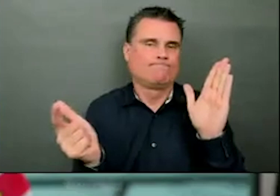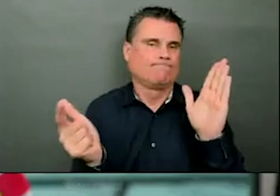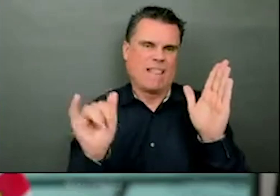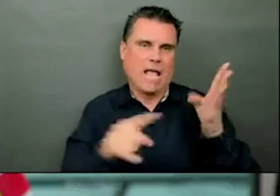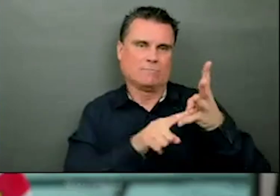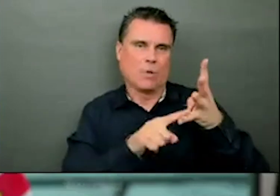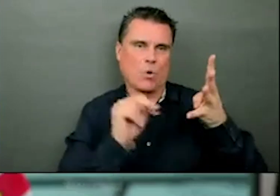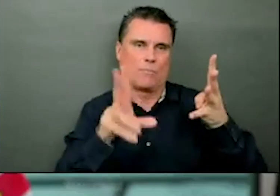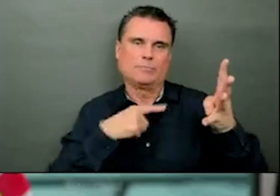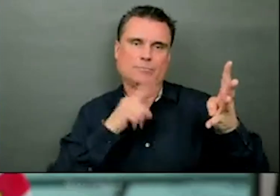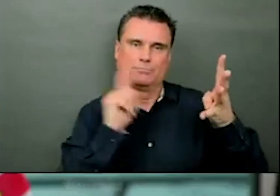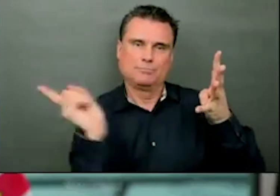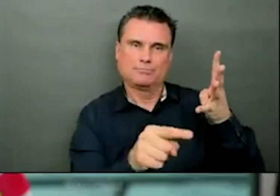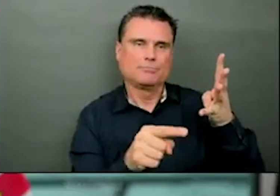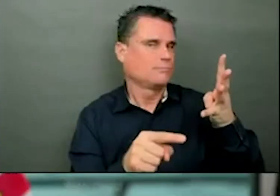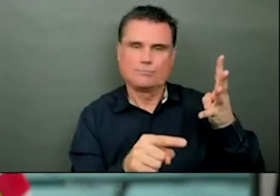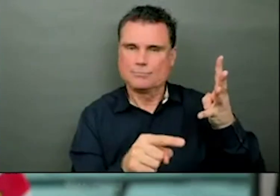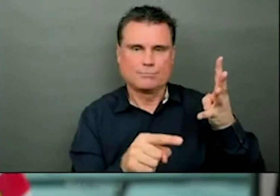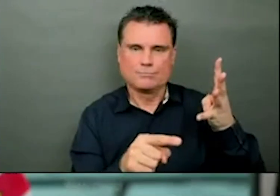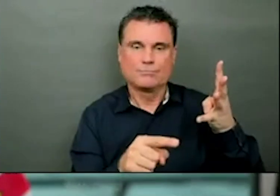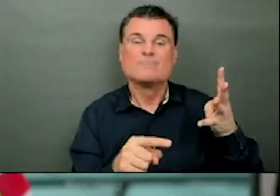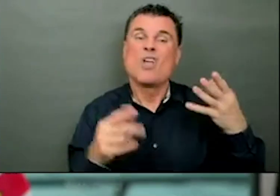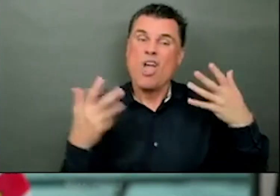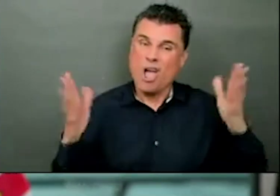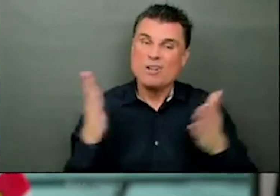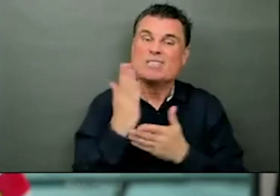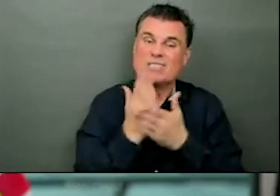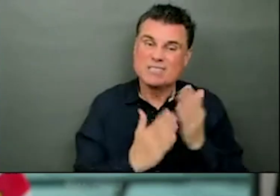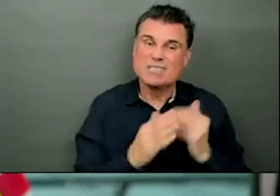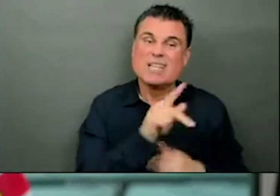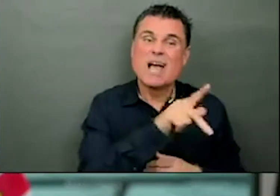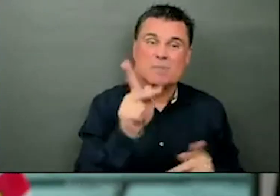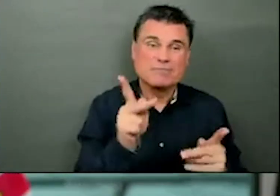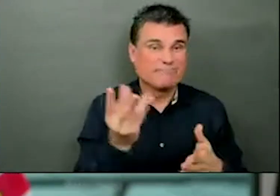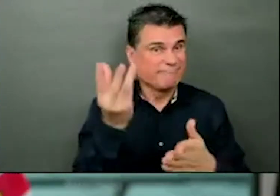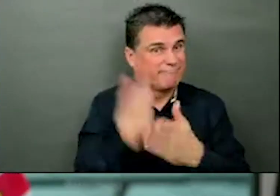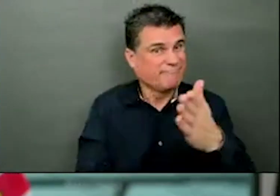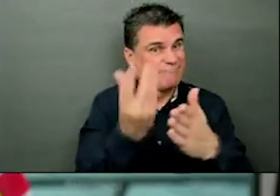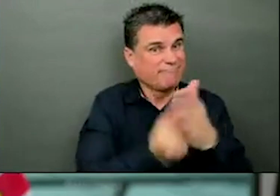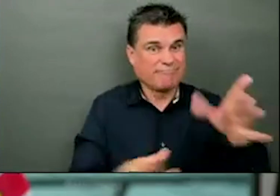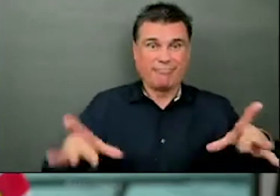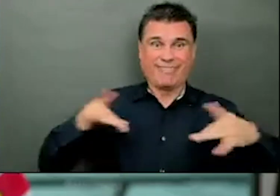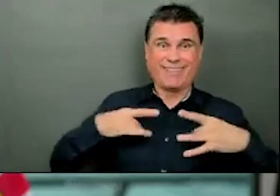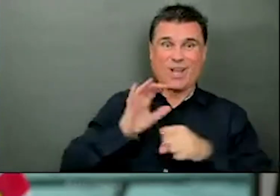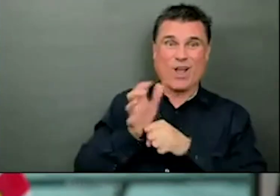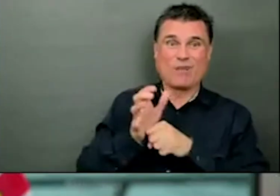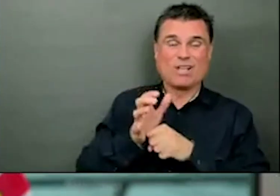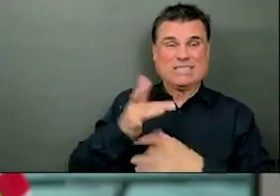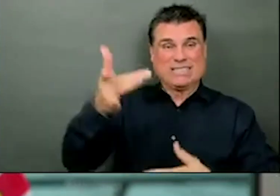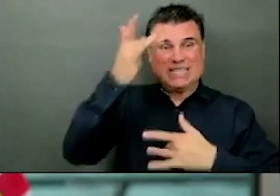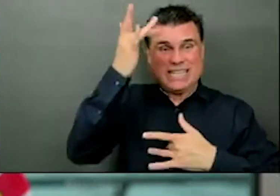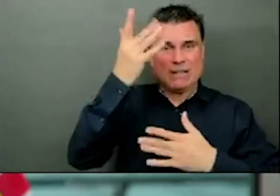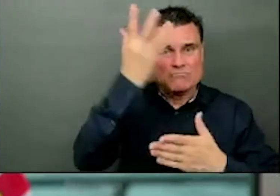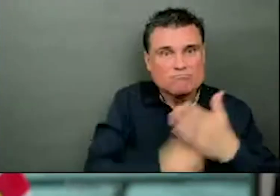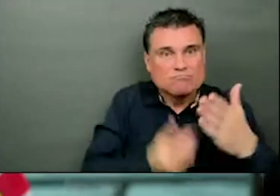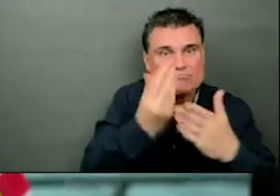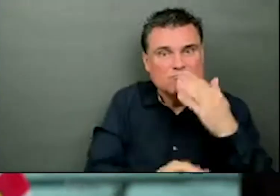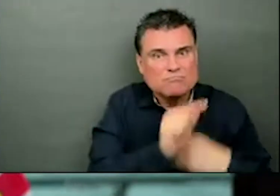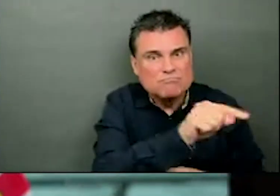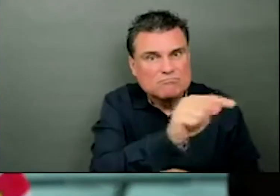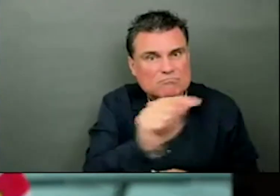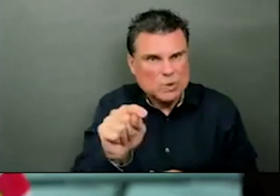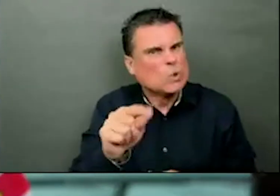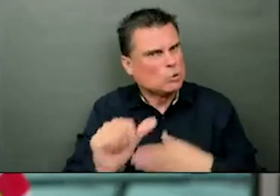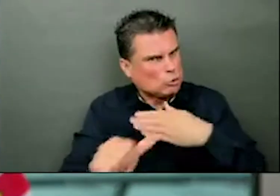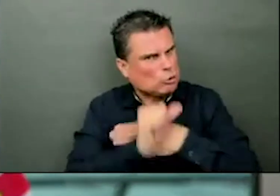in particularly older people who were exposed in their faith settings. I want to get back, and I've been